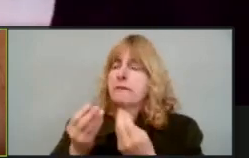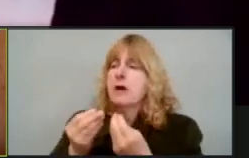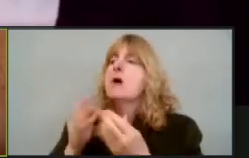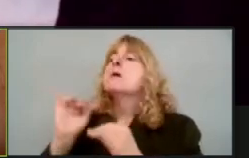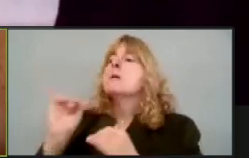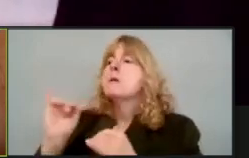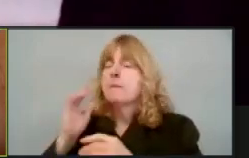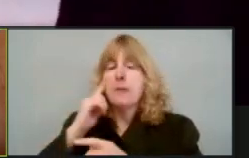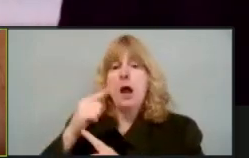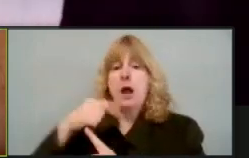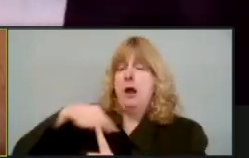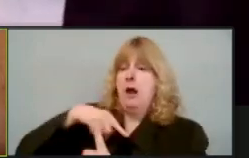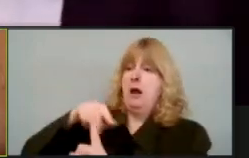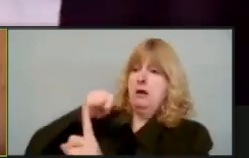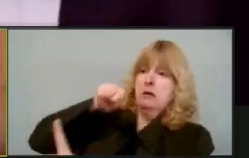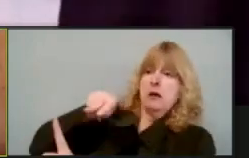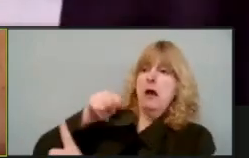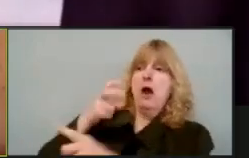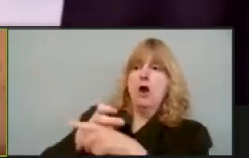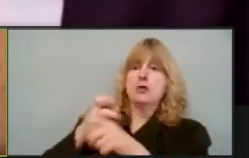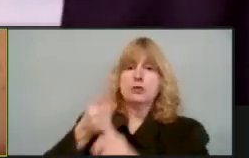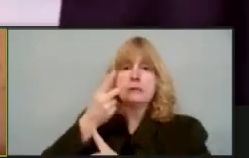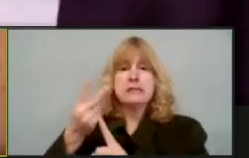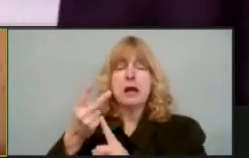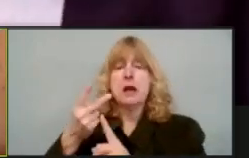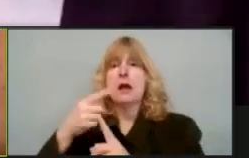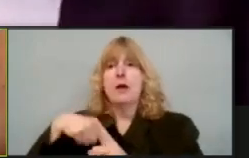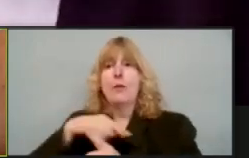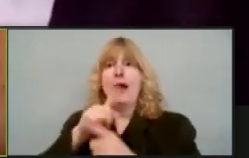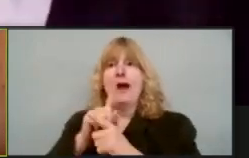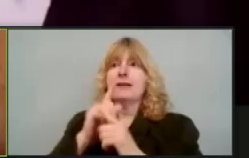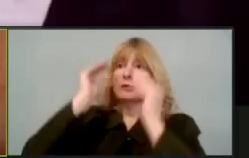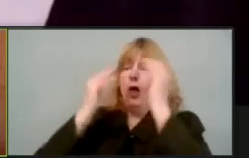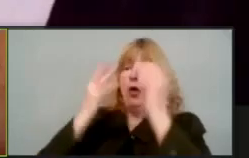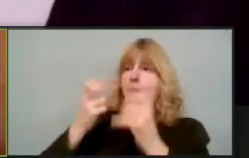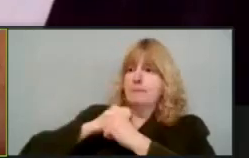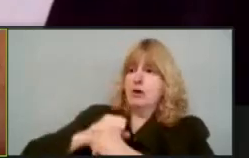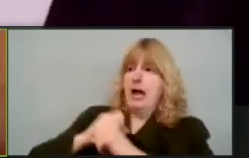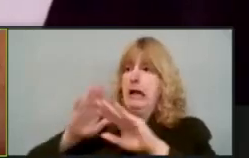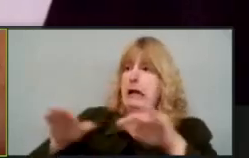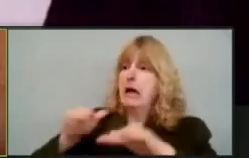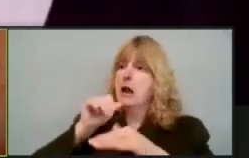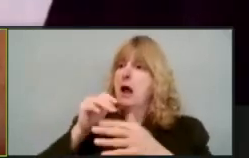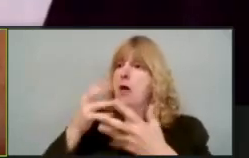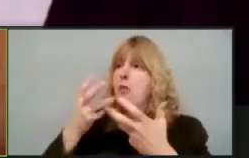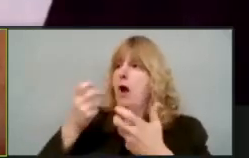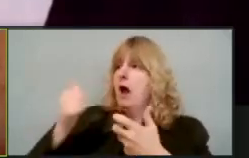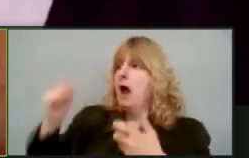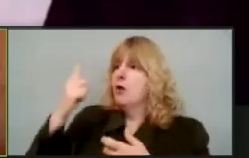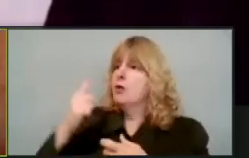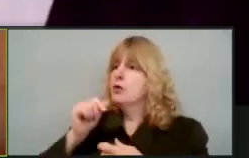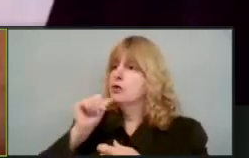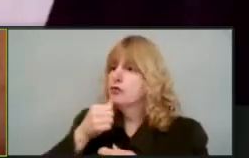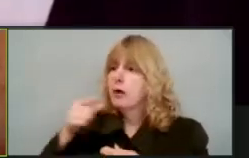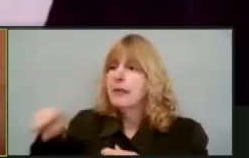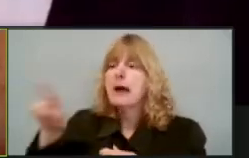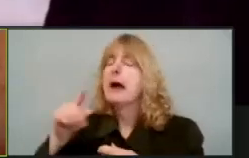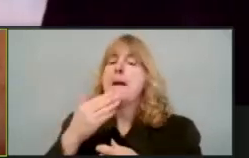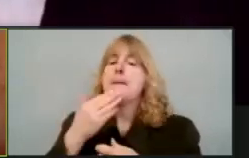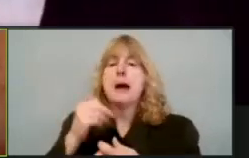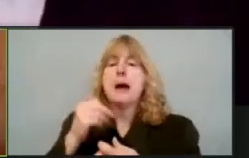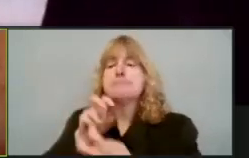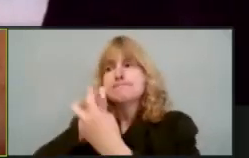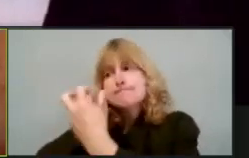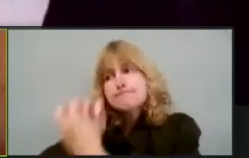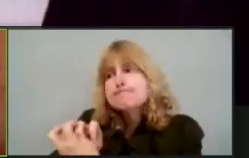And of course, we as adults want to protect our kids. We want to make sure nobody would ever hurt them. And so the best thing we can do is sit down with our kids, let them know we're here